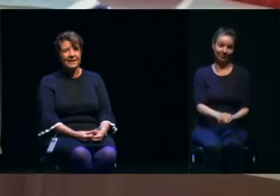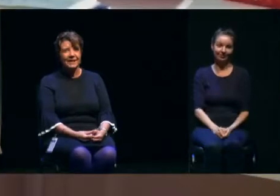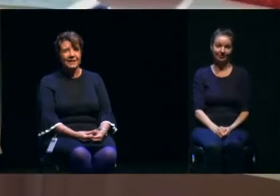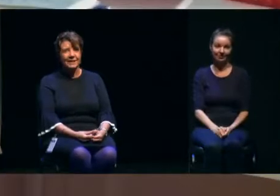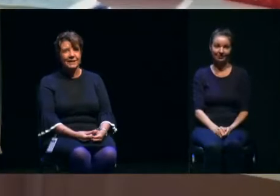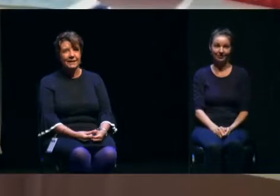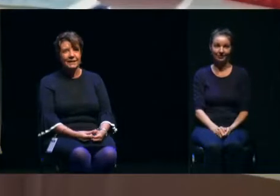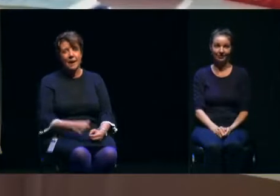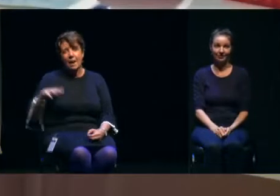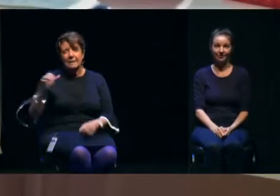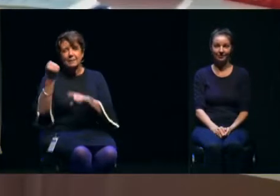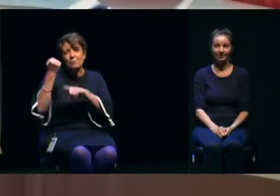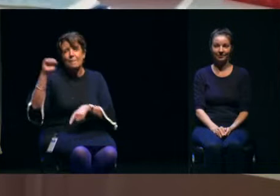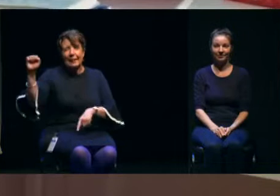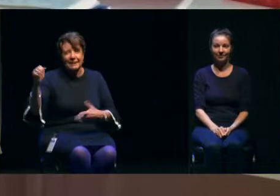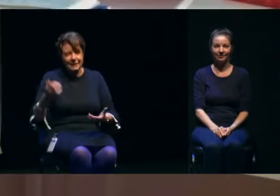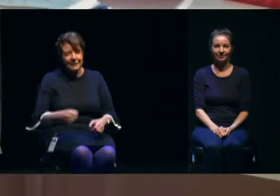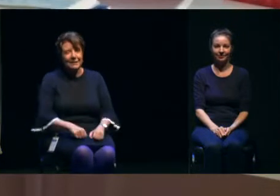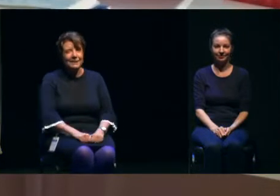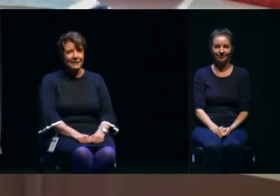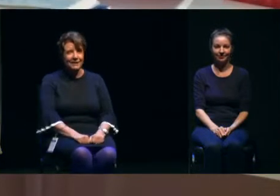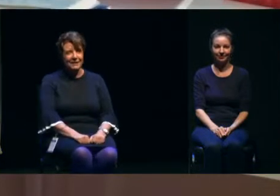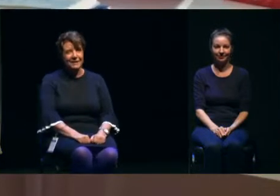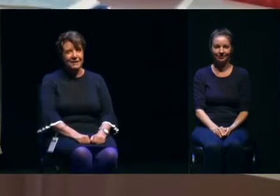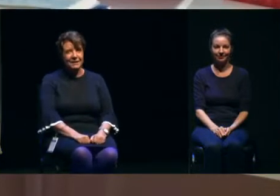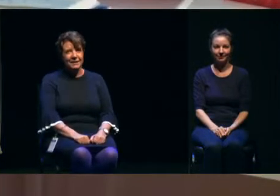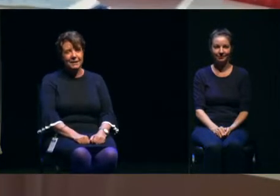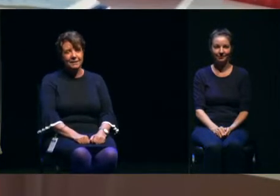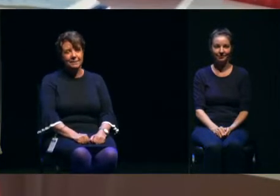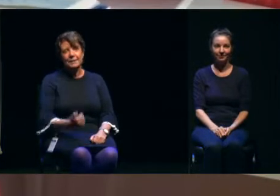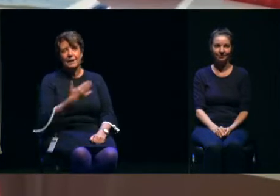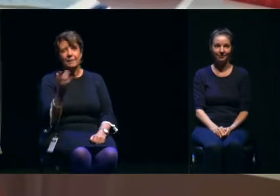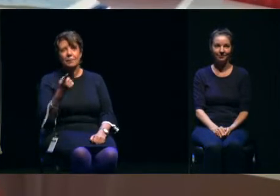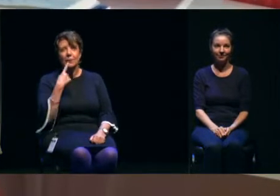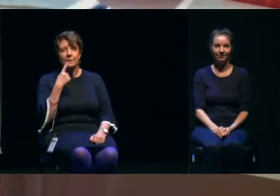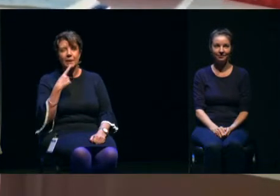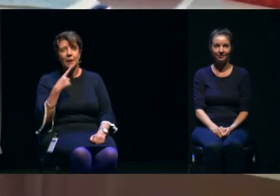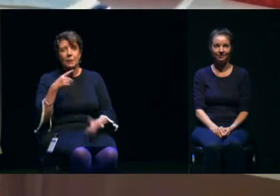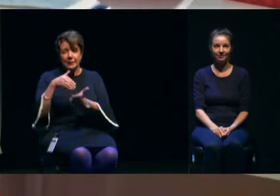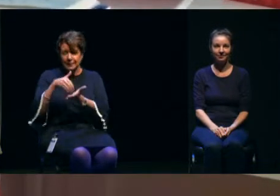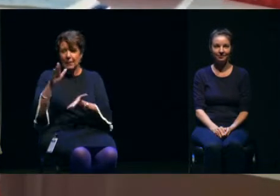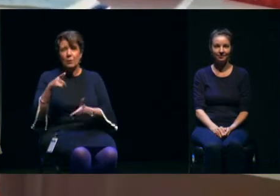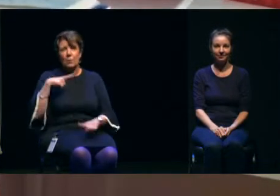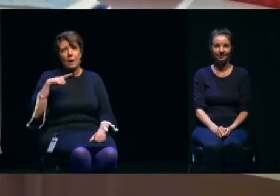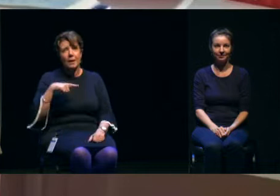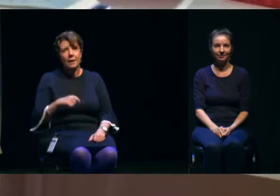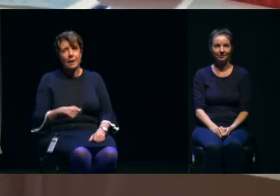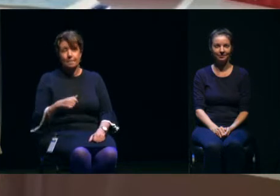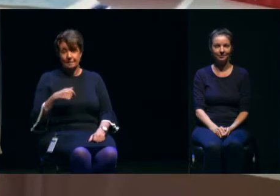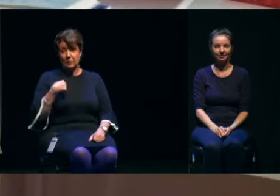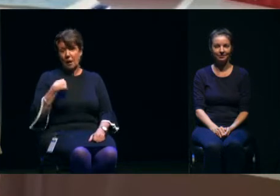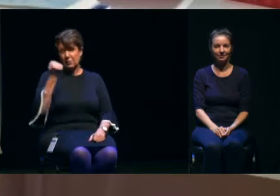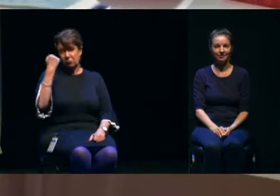I must have been rebellious, but I think that everybody said that I had been expelled because I was so